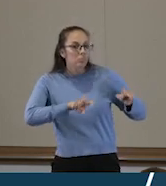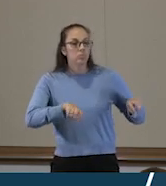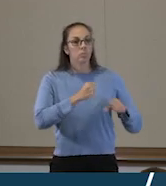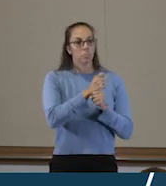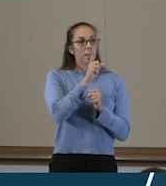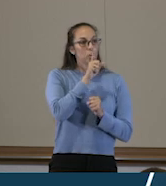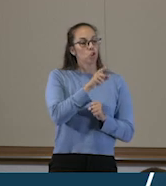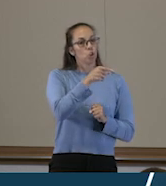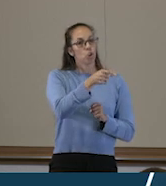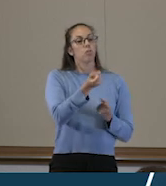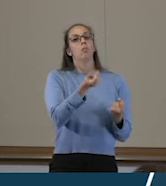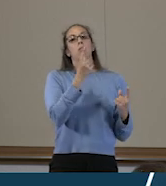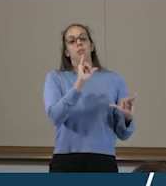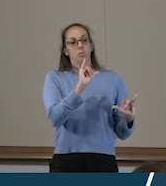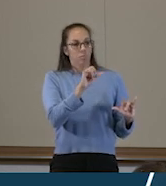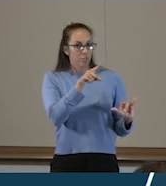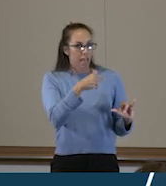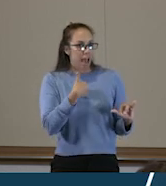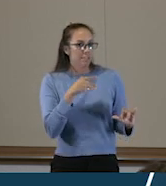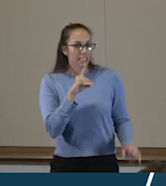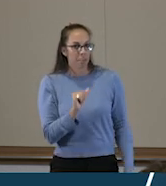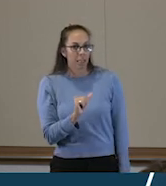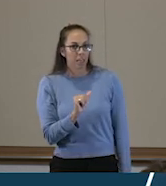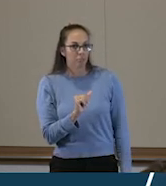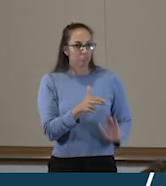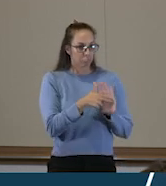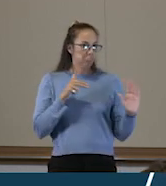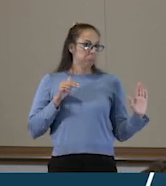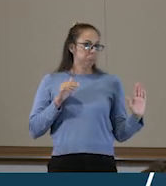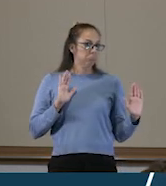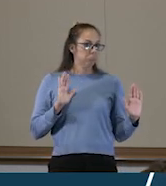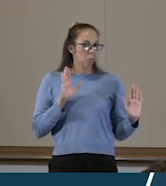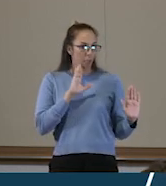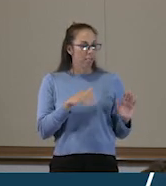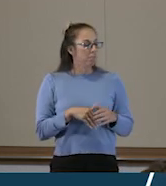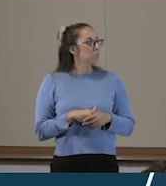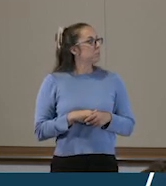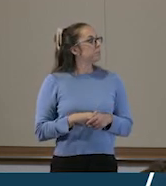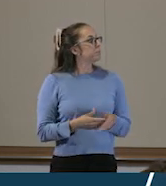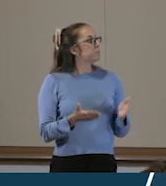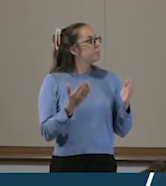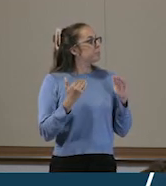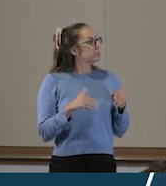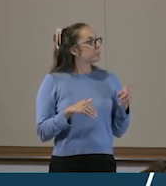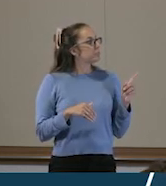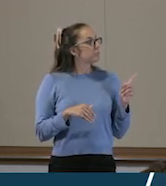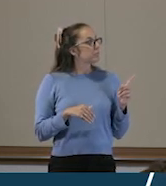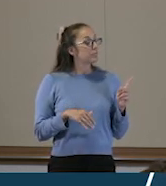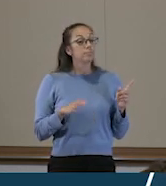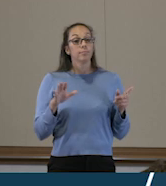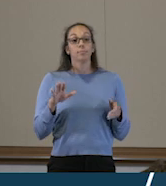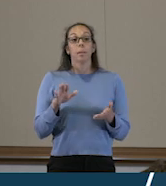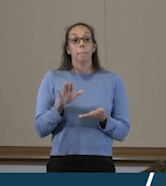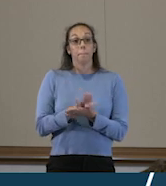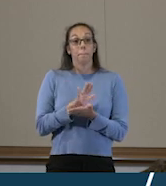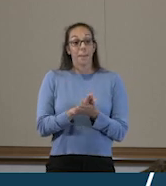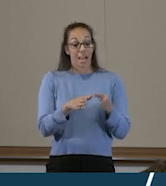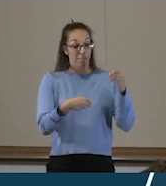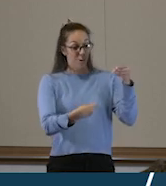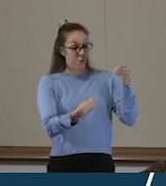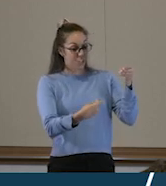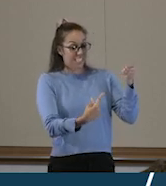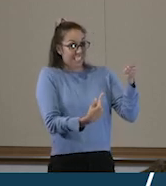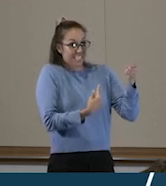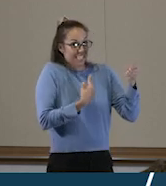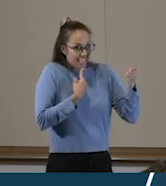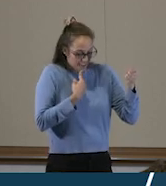not they're incapacitated. The guardian advocate on paper, ideally, must